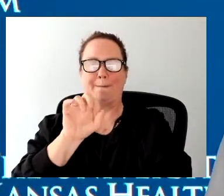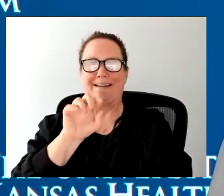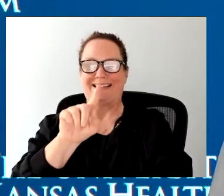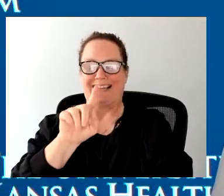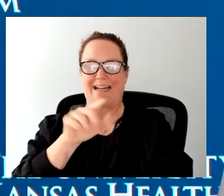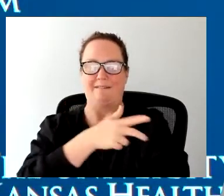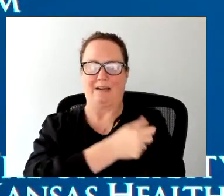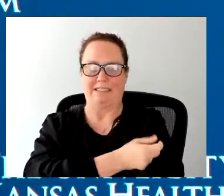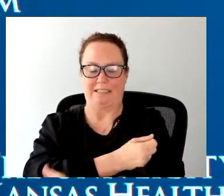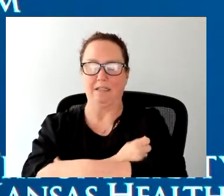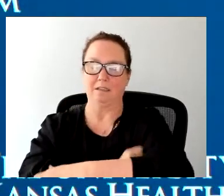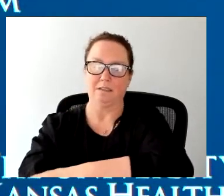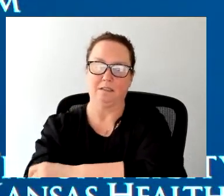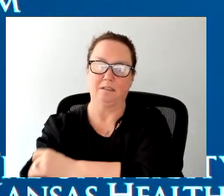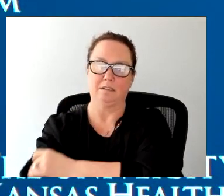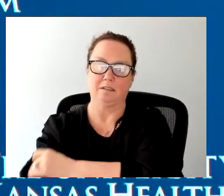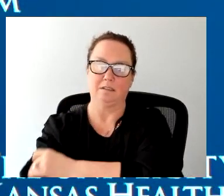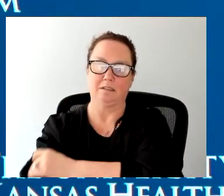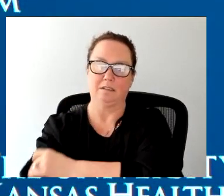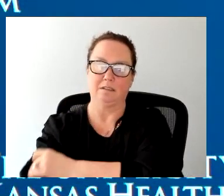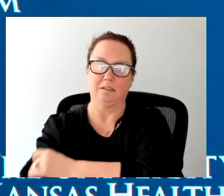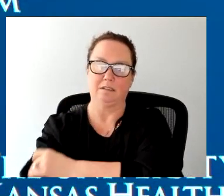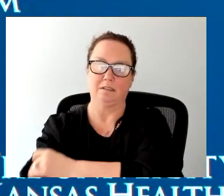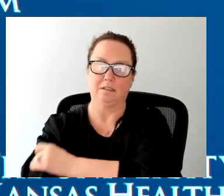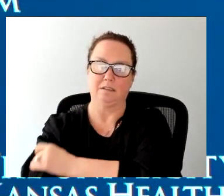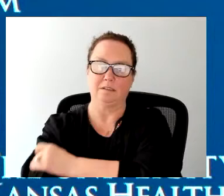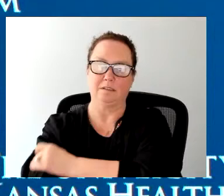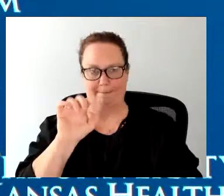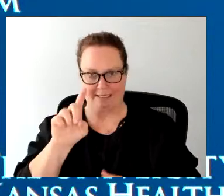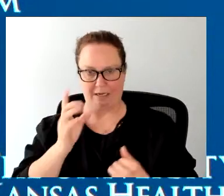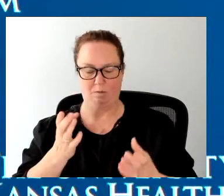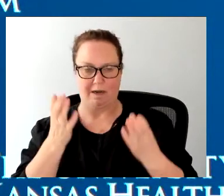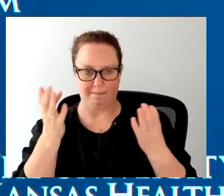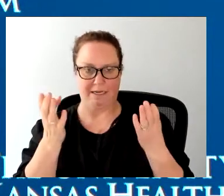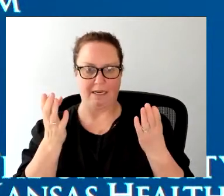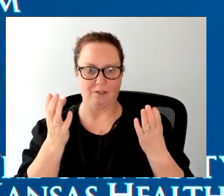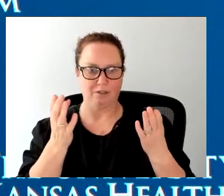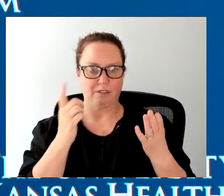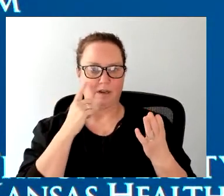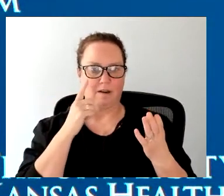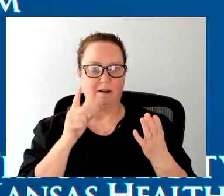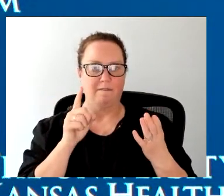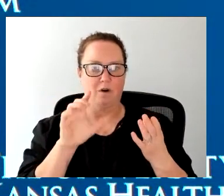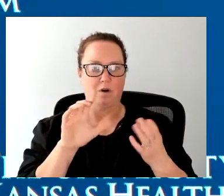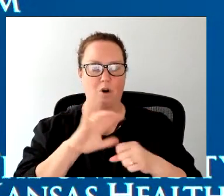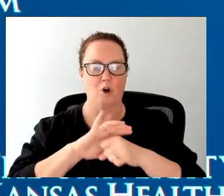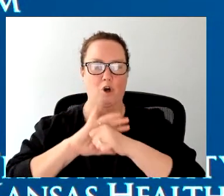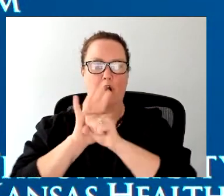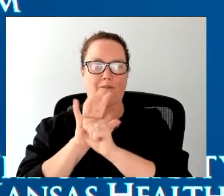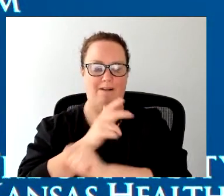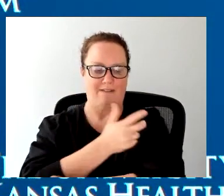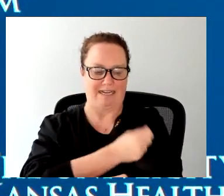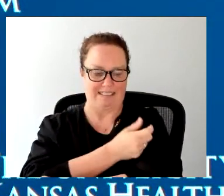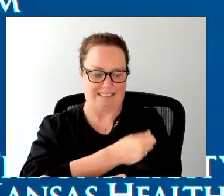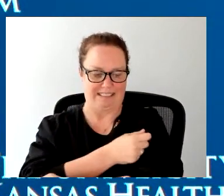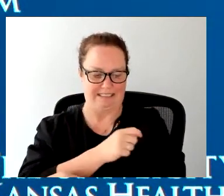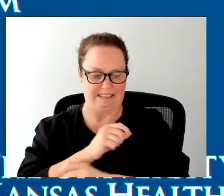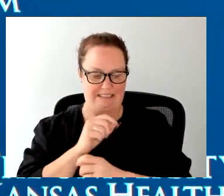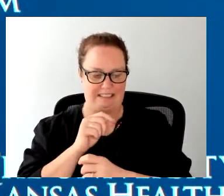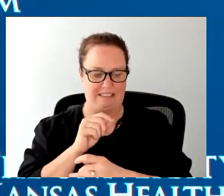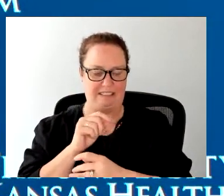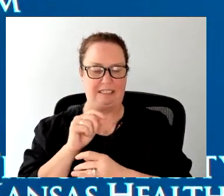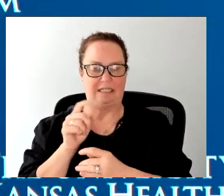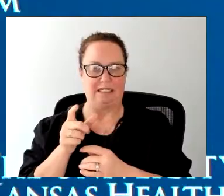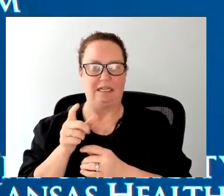will probably be new updated recommendations for the COVID vaccines coming out later on this